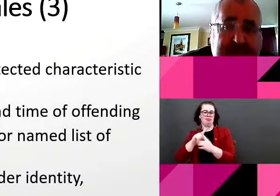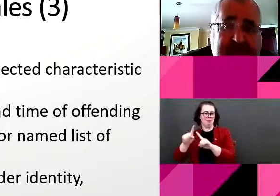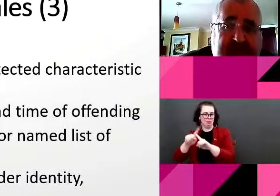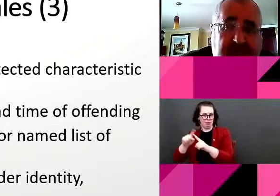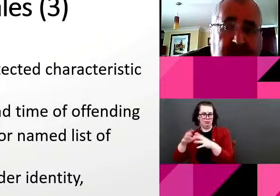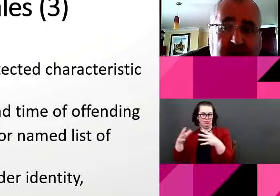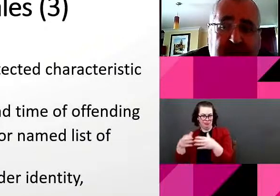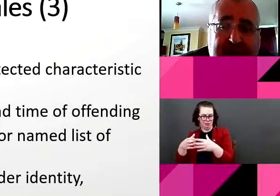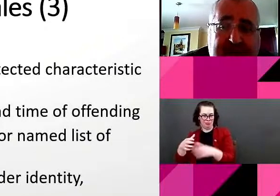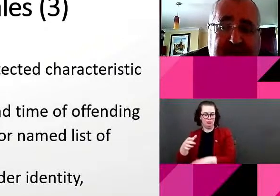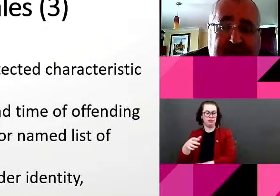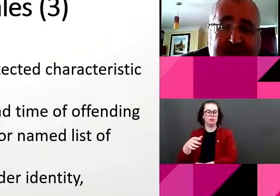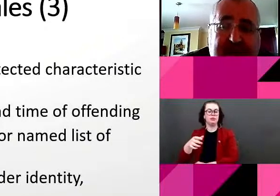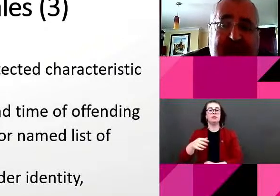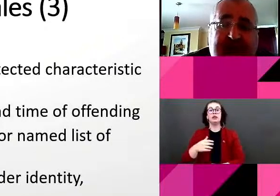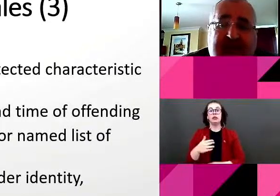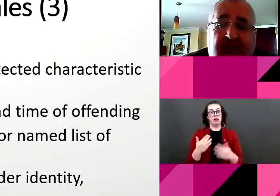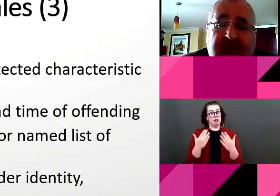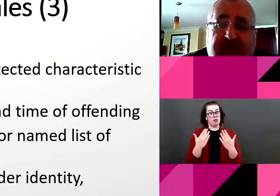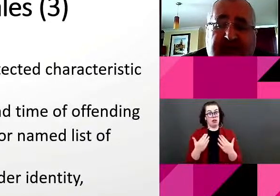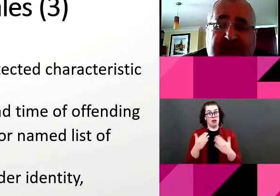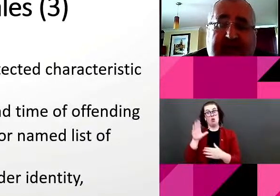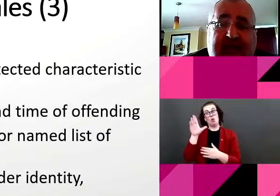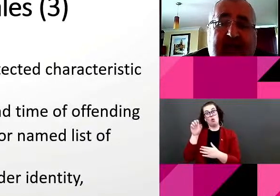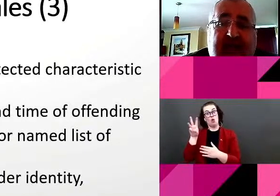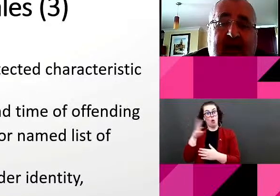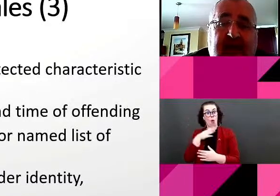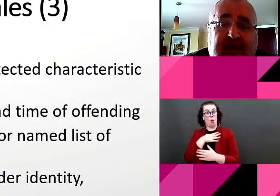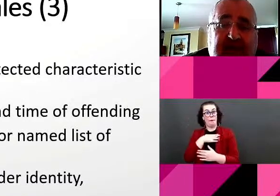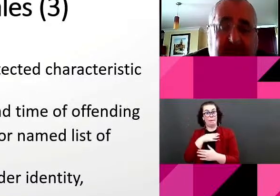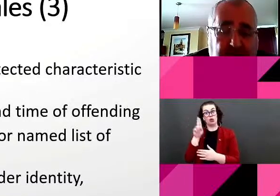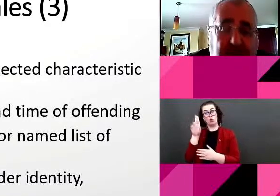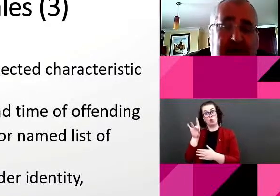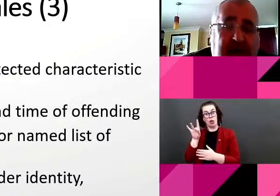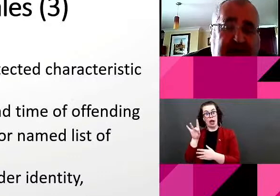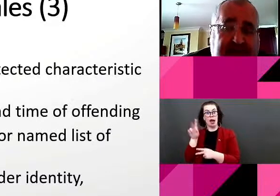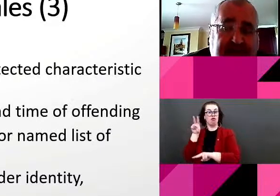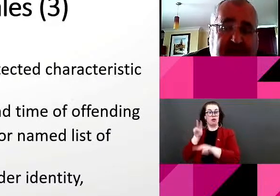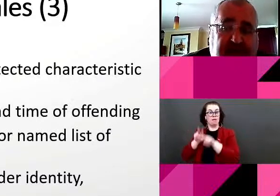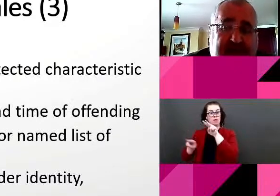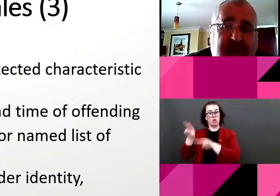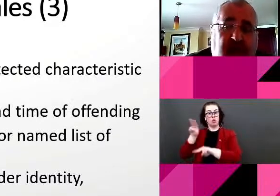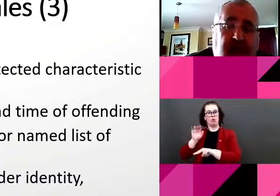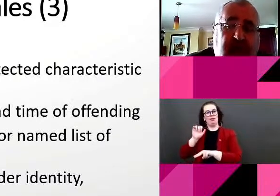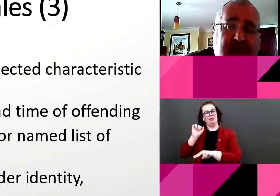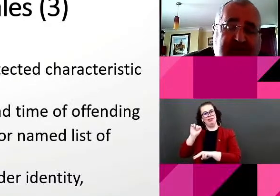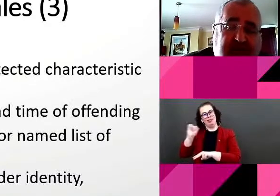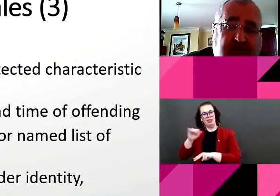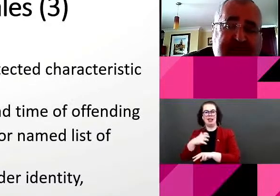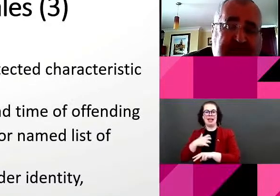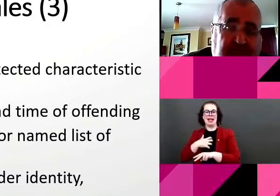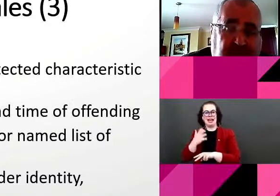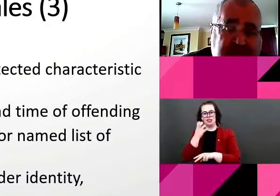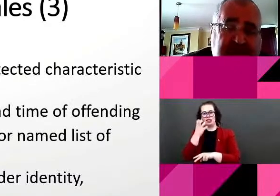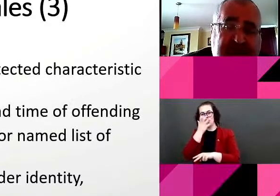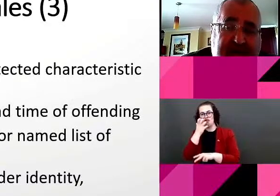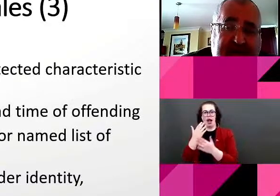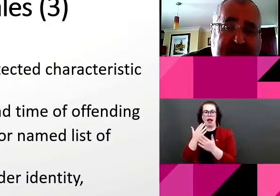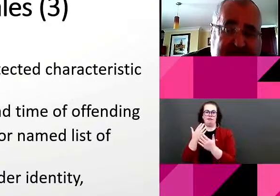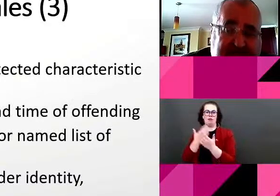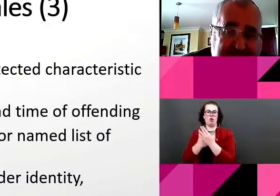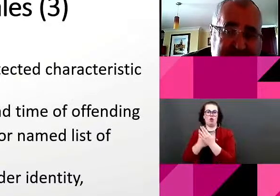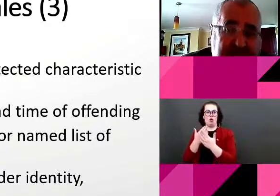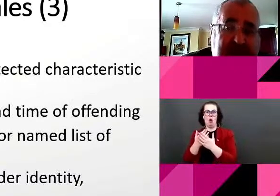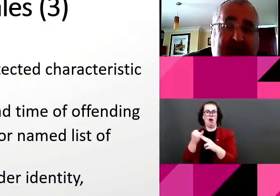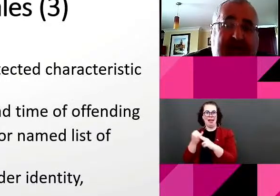Currently, the Law Commission is undertaking a review of hate crime law right across the board